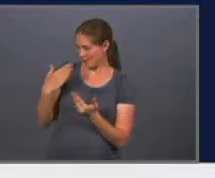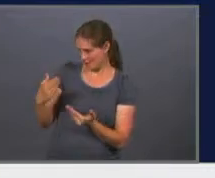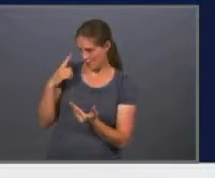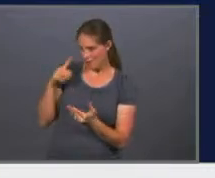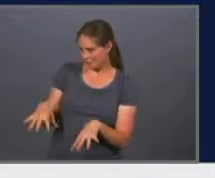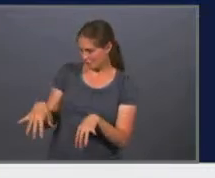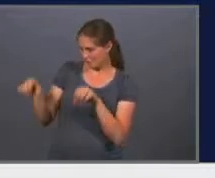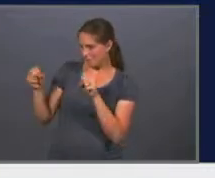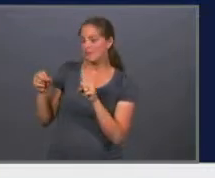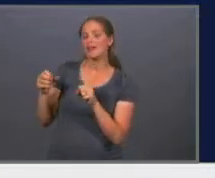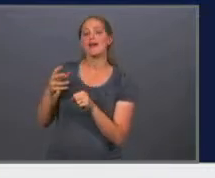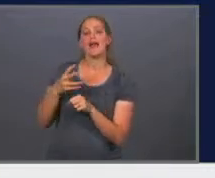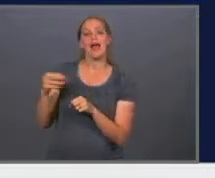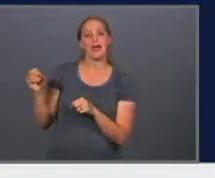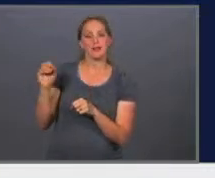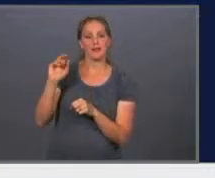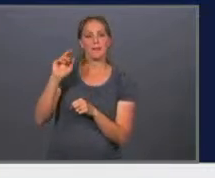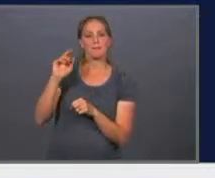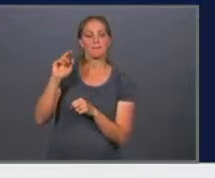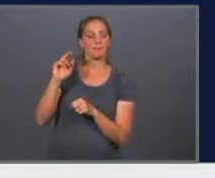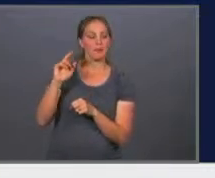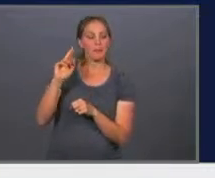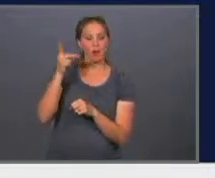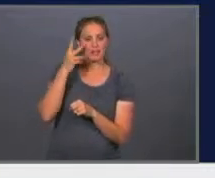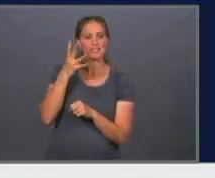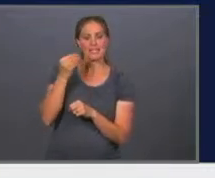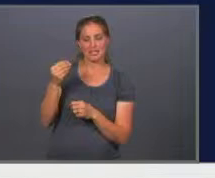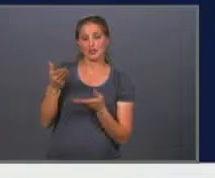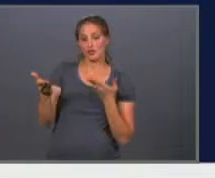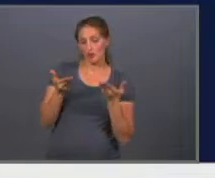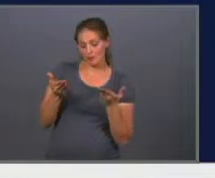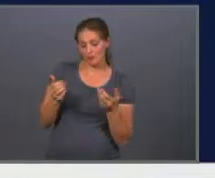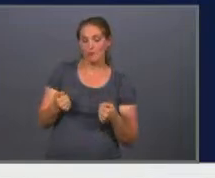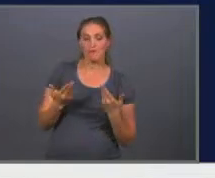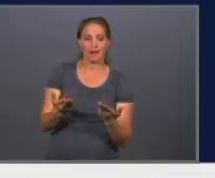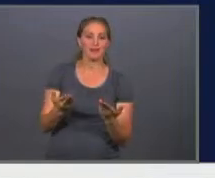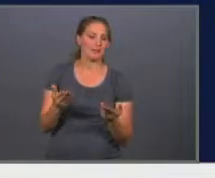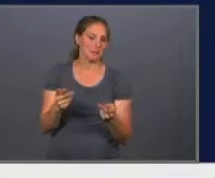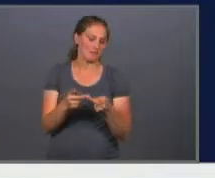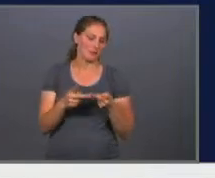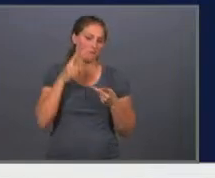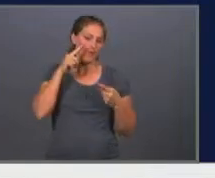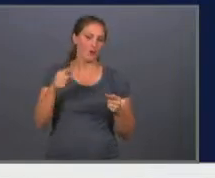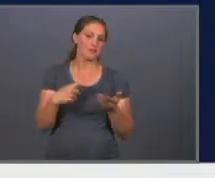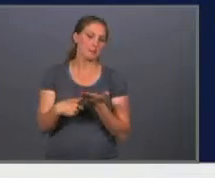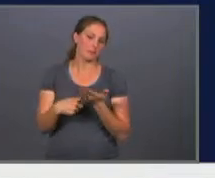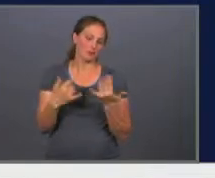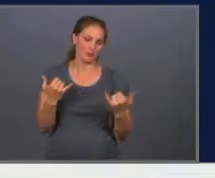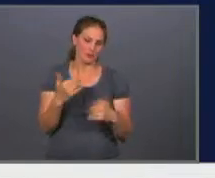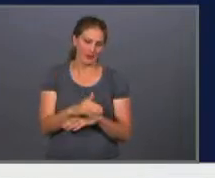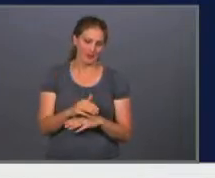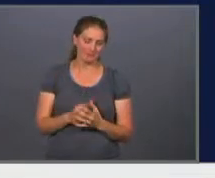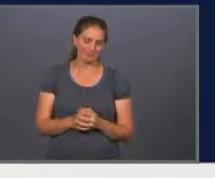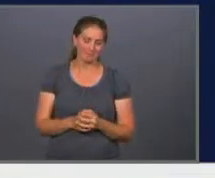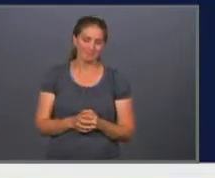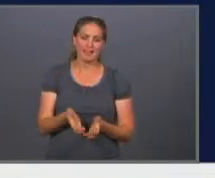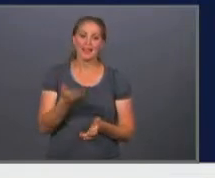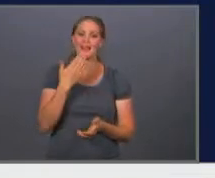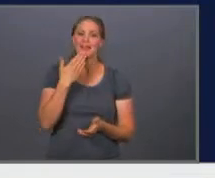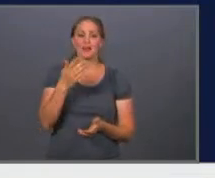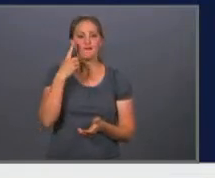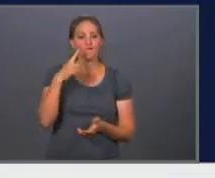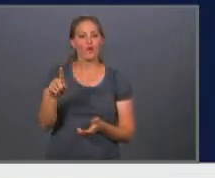Institute for Politics and Public Service for providing this venue tonight. Thanks also to Utah Debate